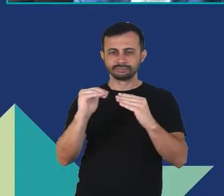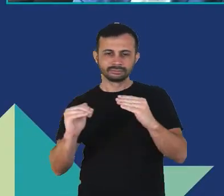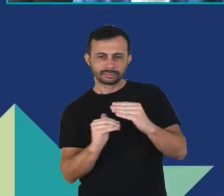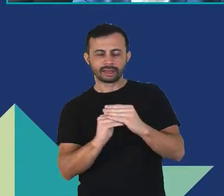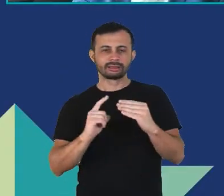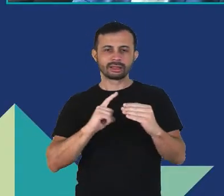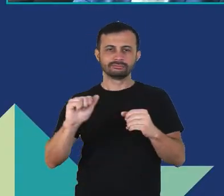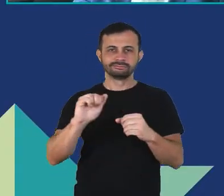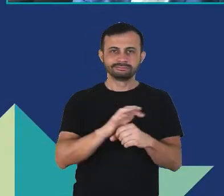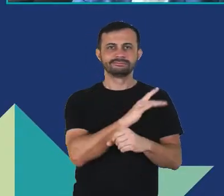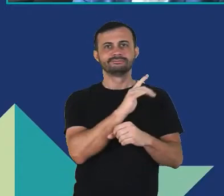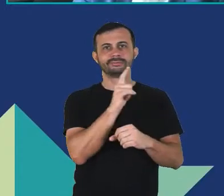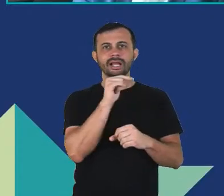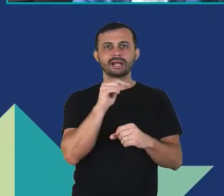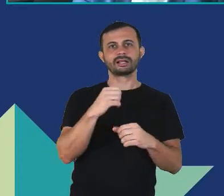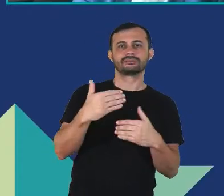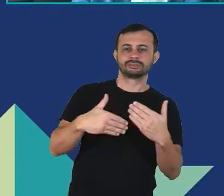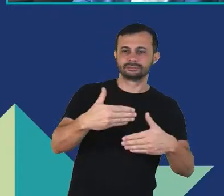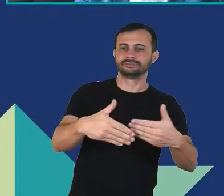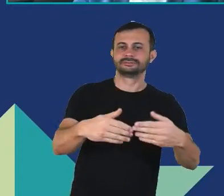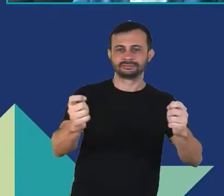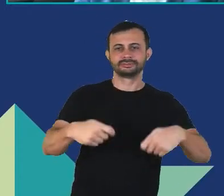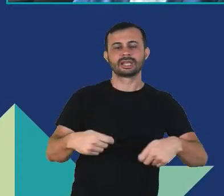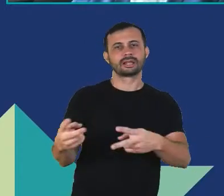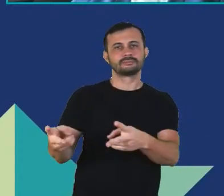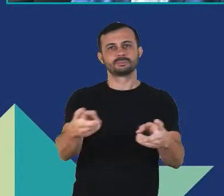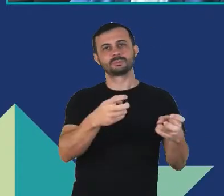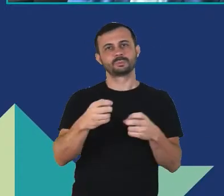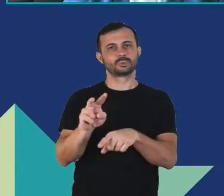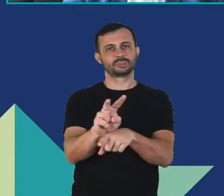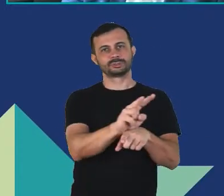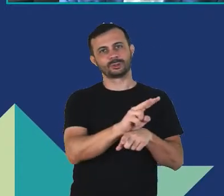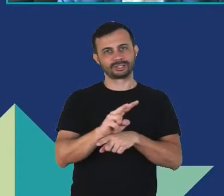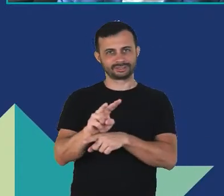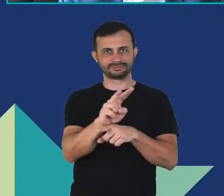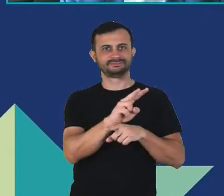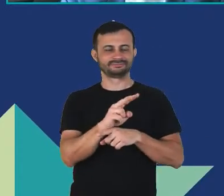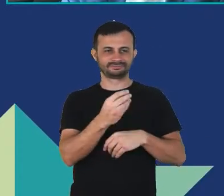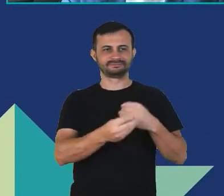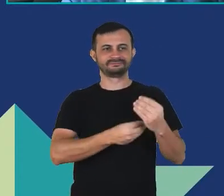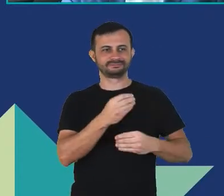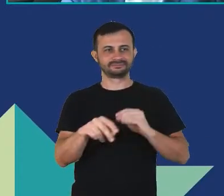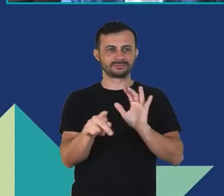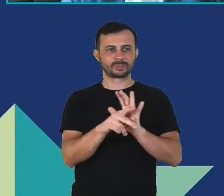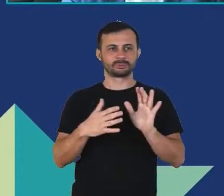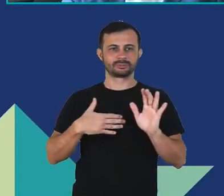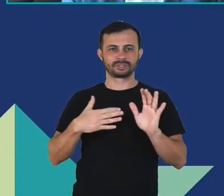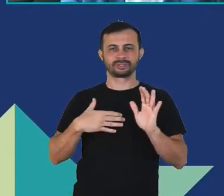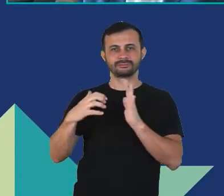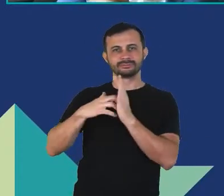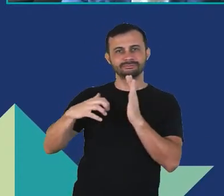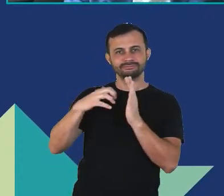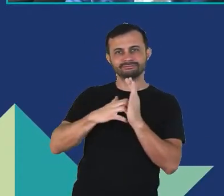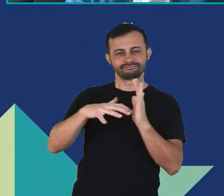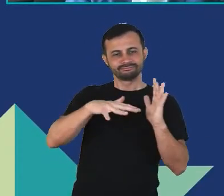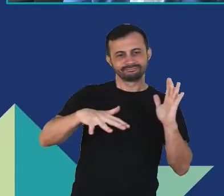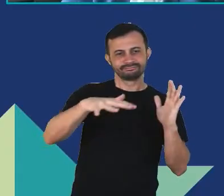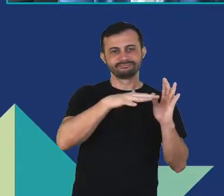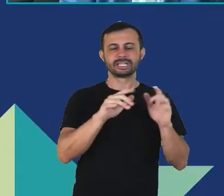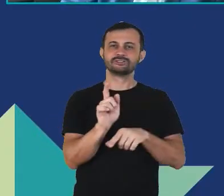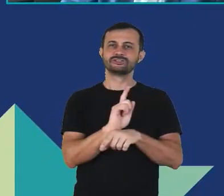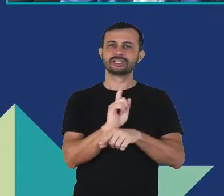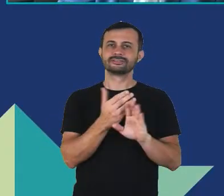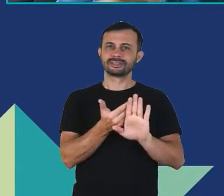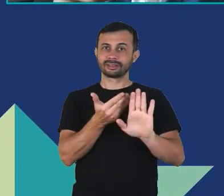actually monitor your tailings management. You can check back, where did you deposit the tailings the last time? Did you deposit in the